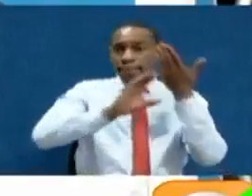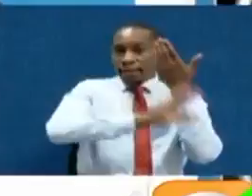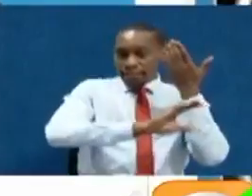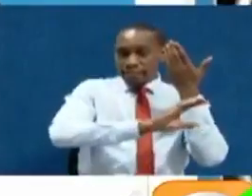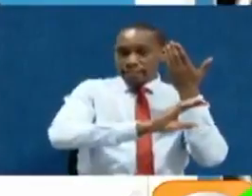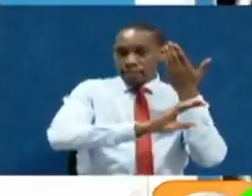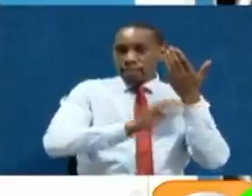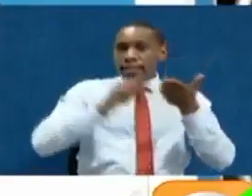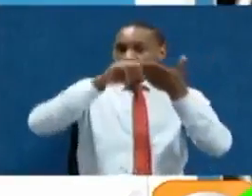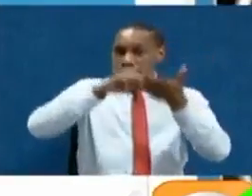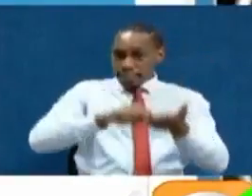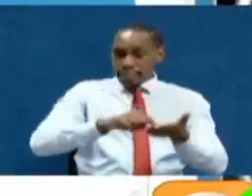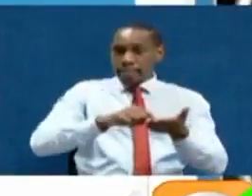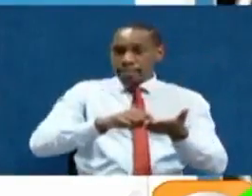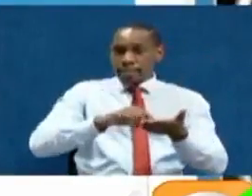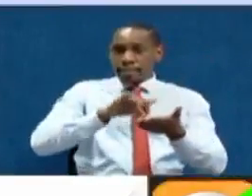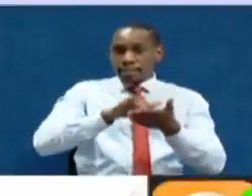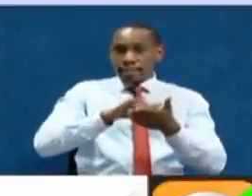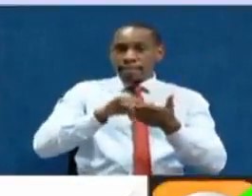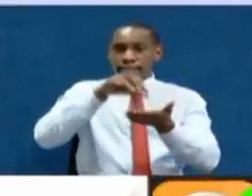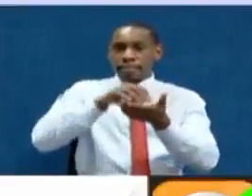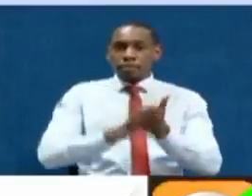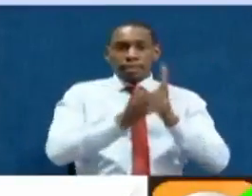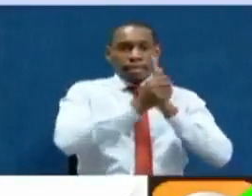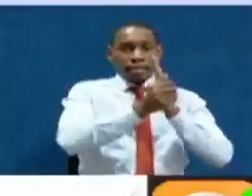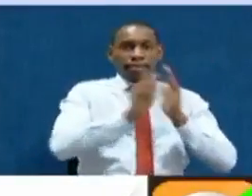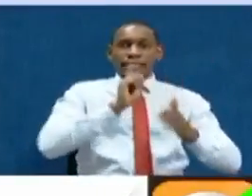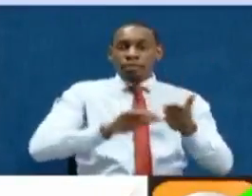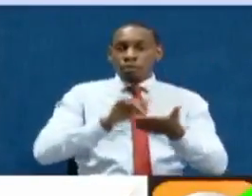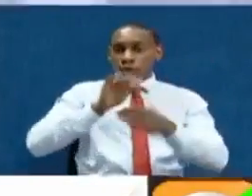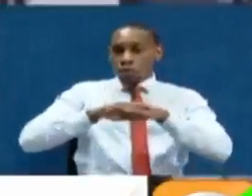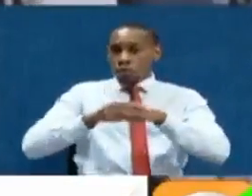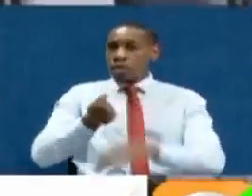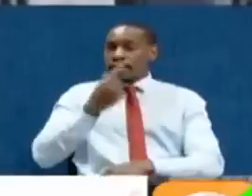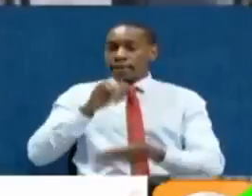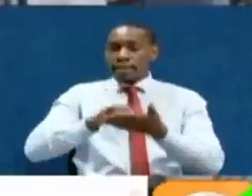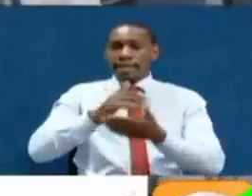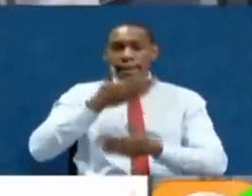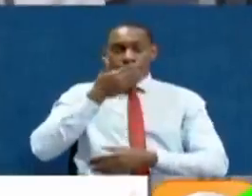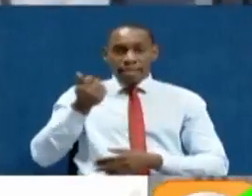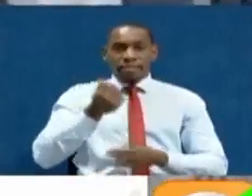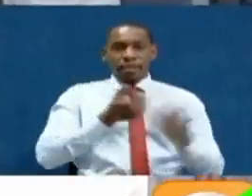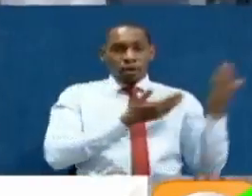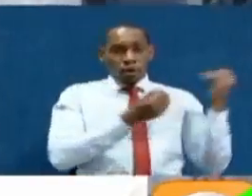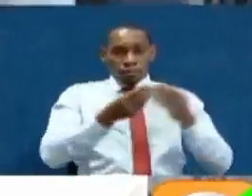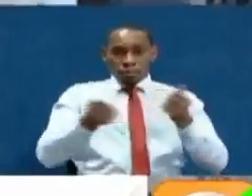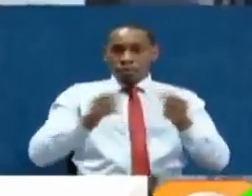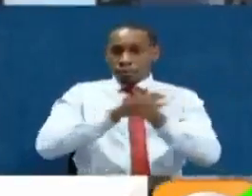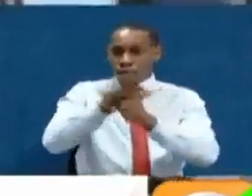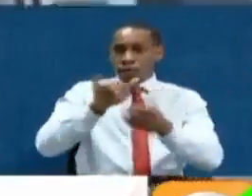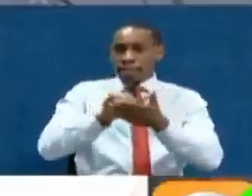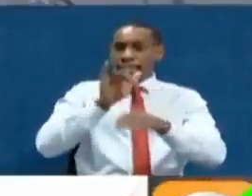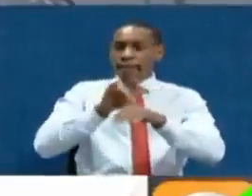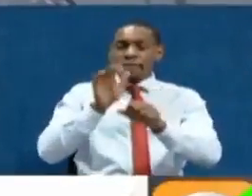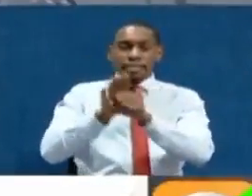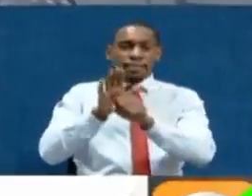countries will insist on those tendencies. Experts say an effective vaccine is the best hope against a pandemic that has